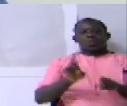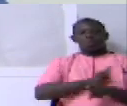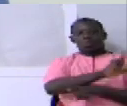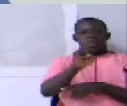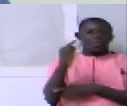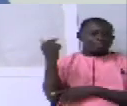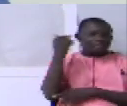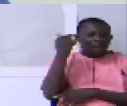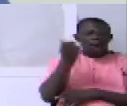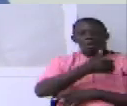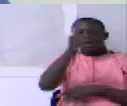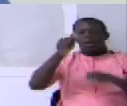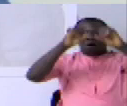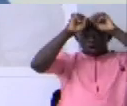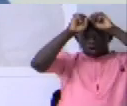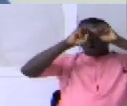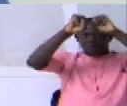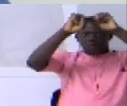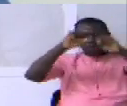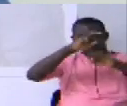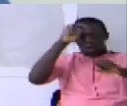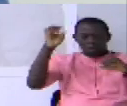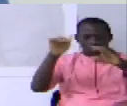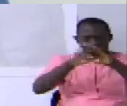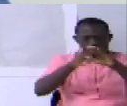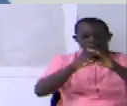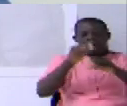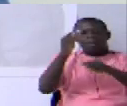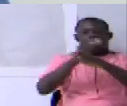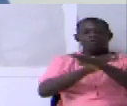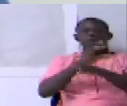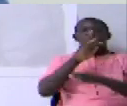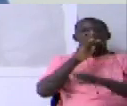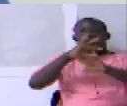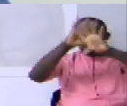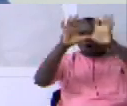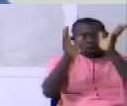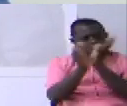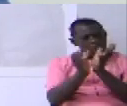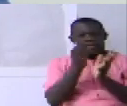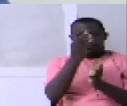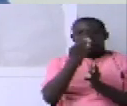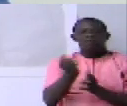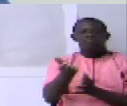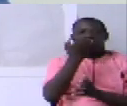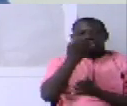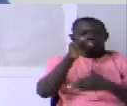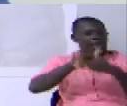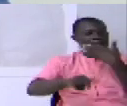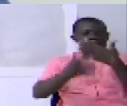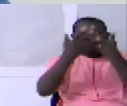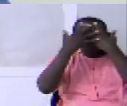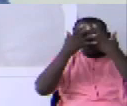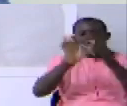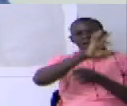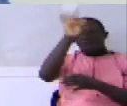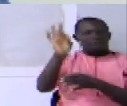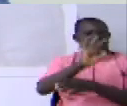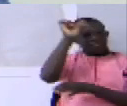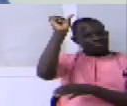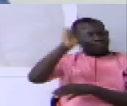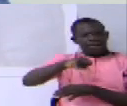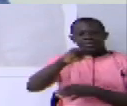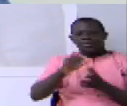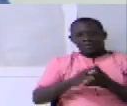civilians, government officers, who all say the food is terrible. nga civilian lu soto janne ani man sakunda do